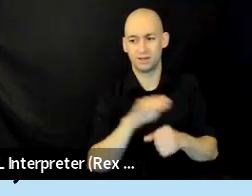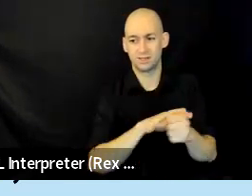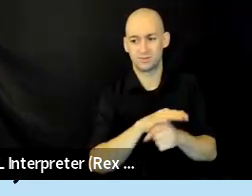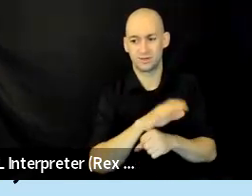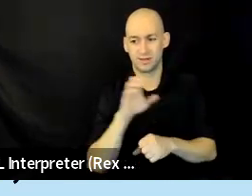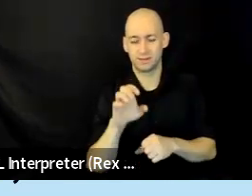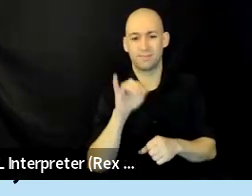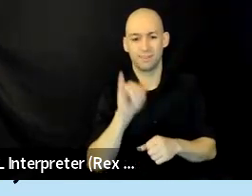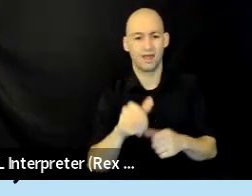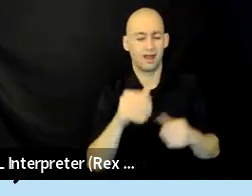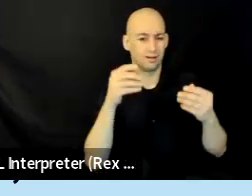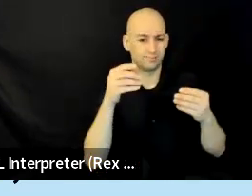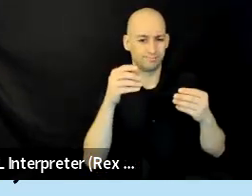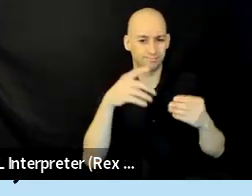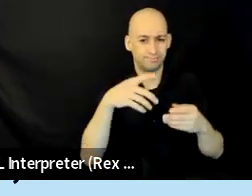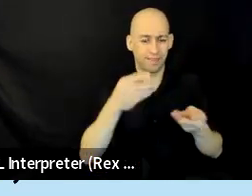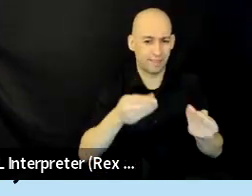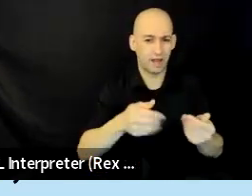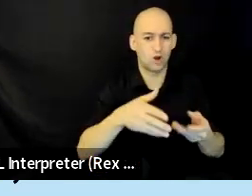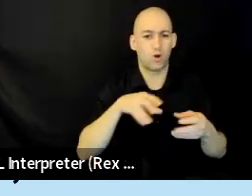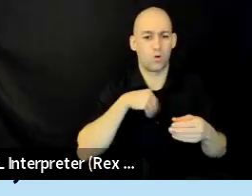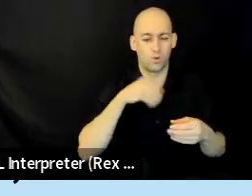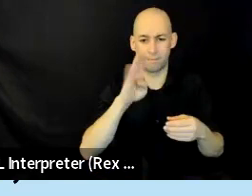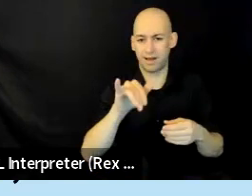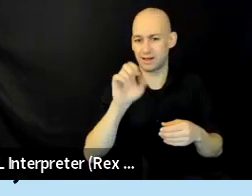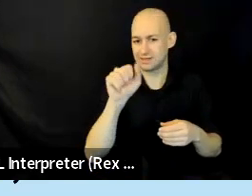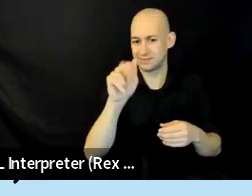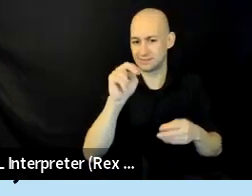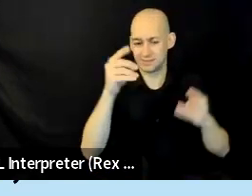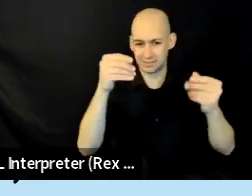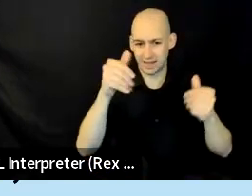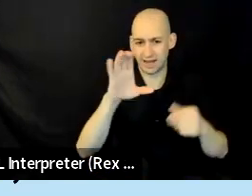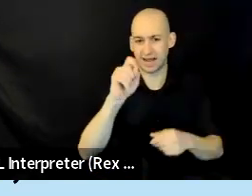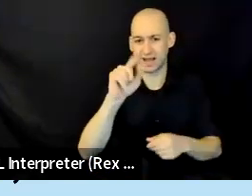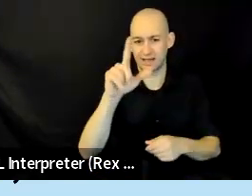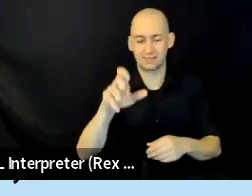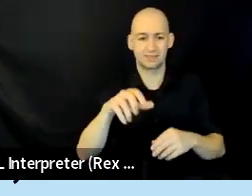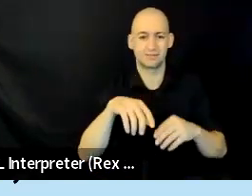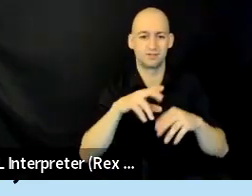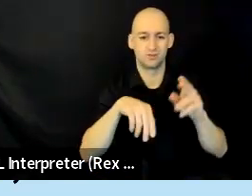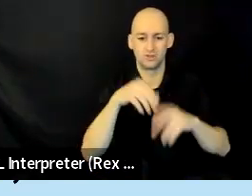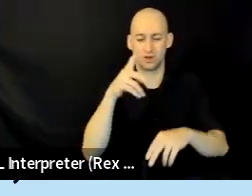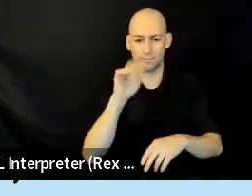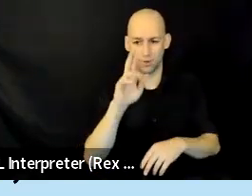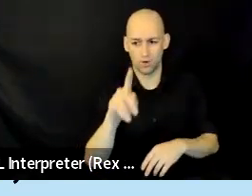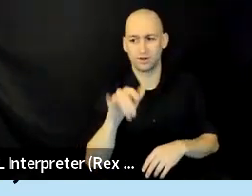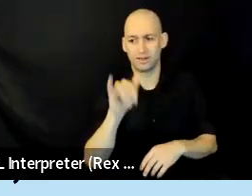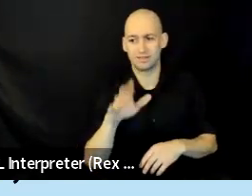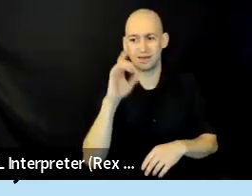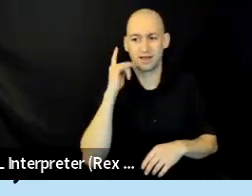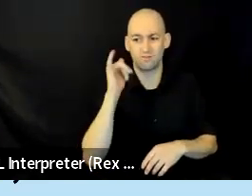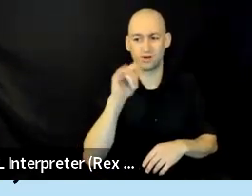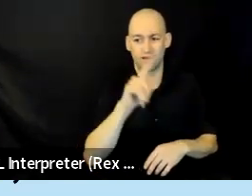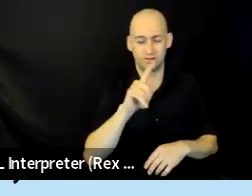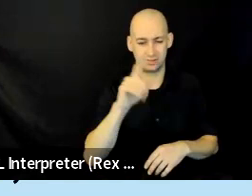Paso Truck Stop that is owned by the Wine Country Gateway Recreational Vehicle Park, a California LLC.